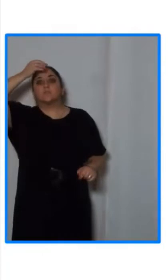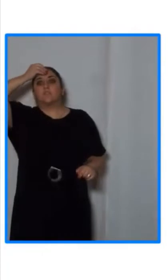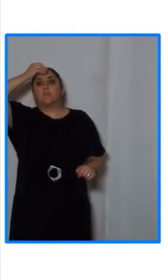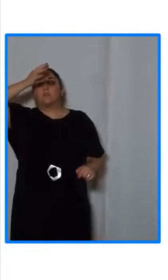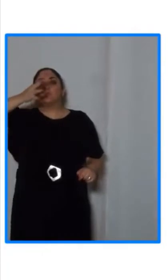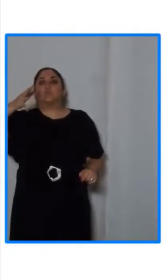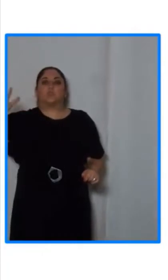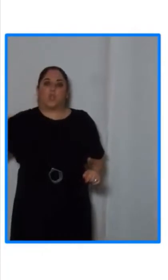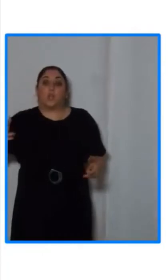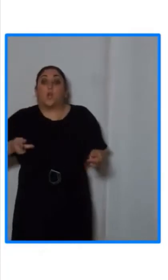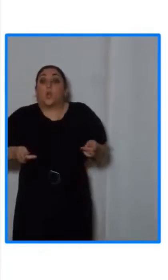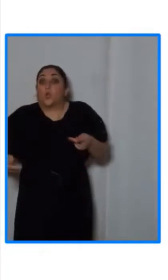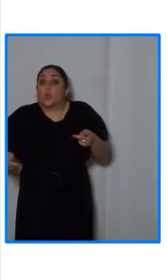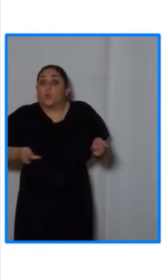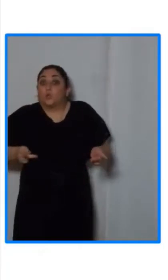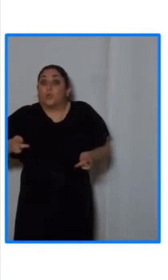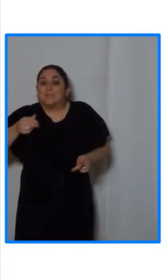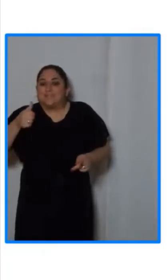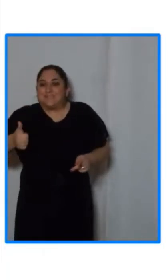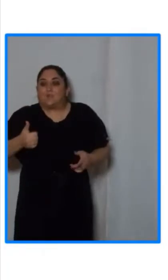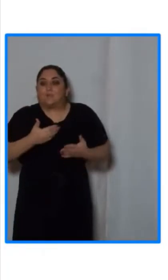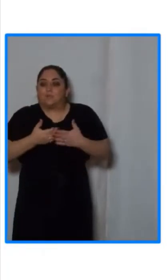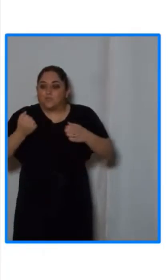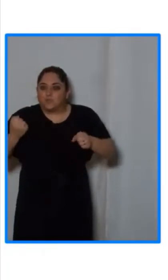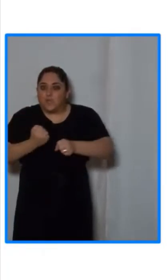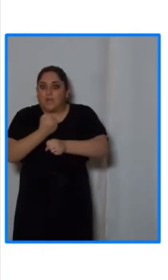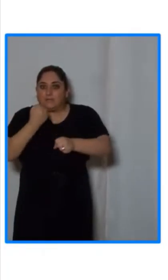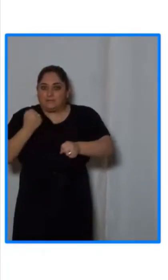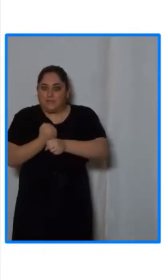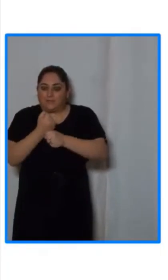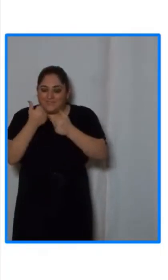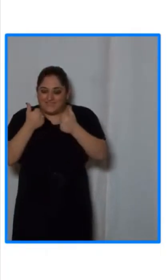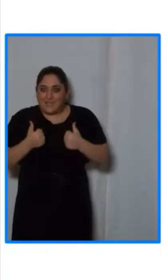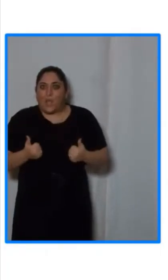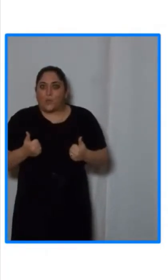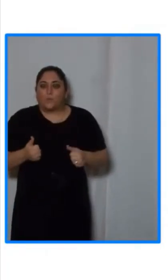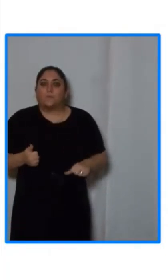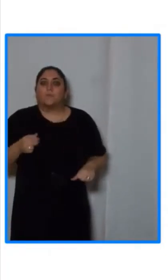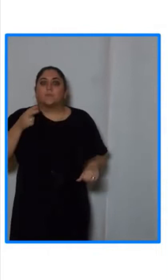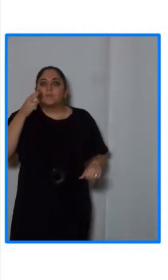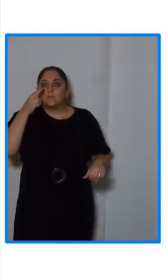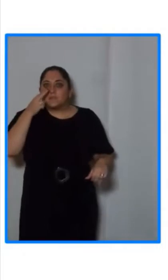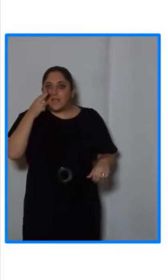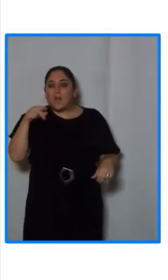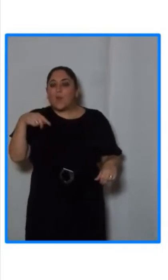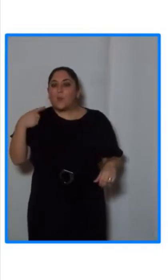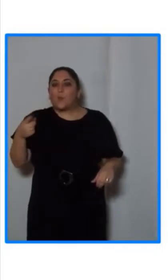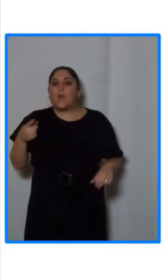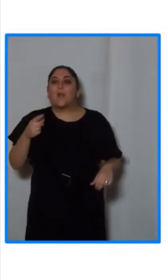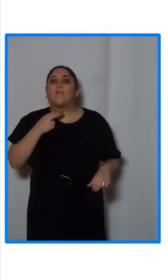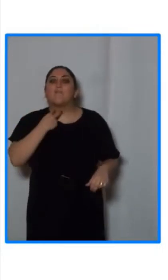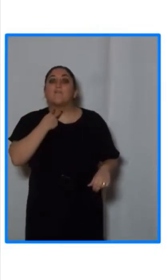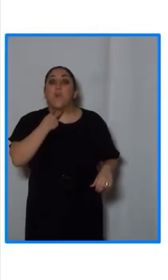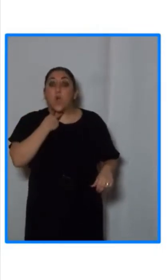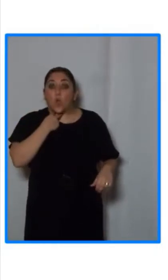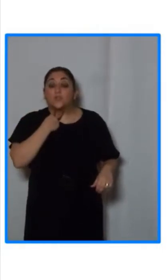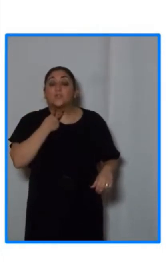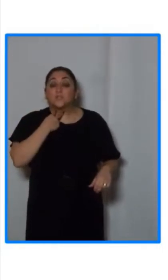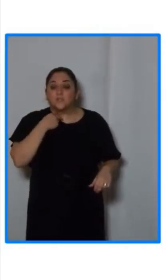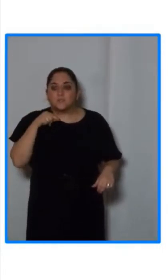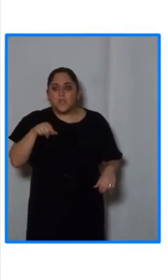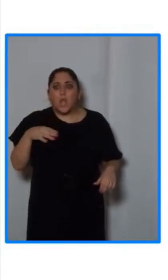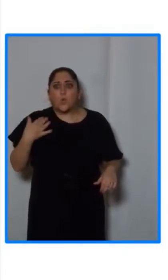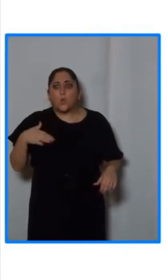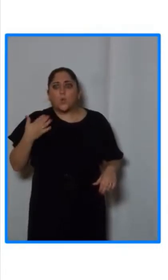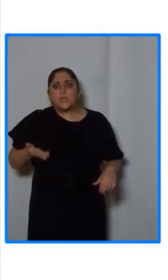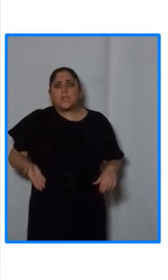controls that are easy to speak out and activate. And we will see voice-directed software becoming more and more prominent in the